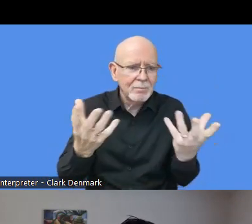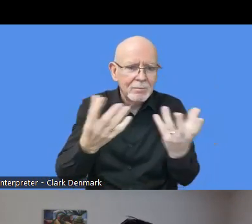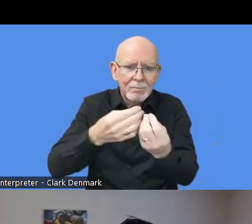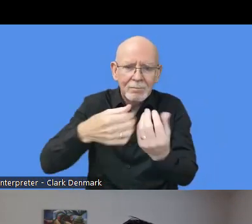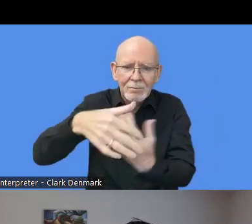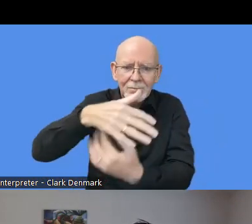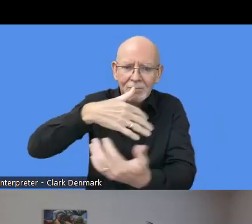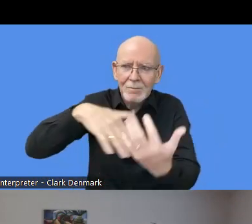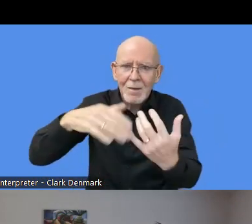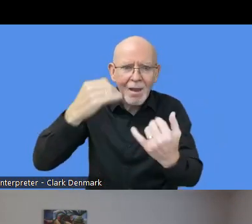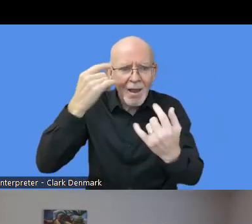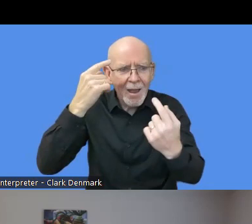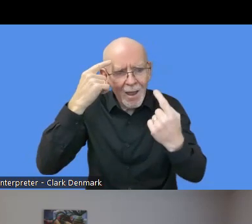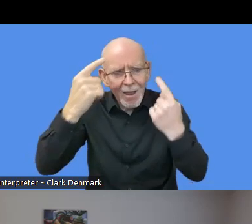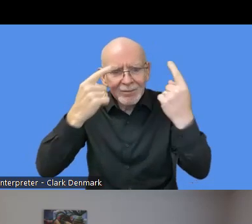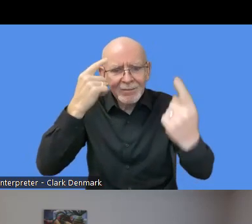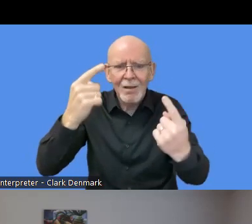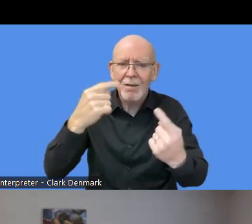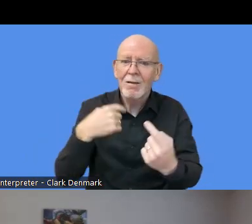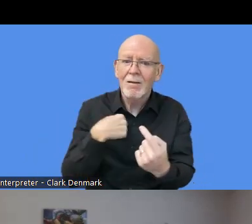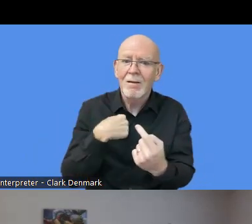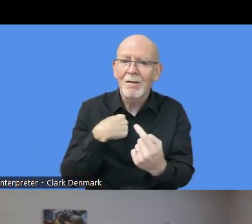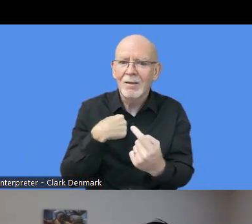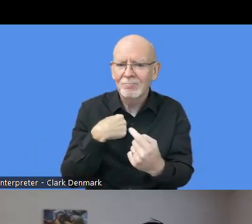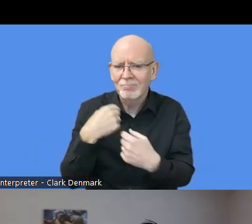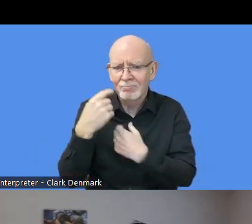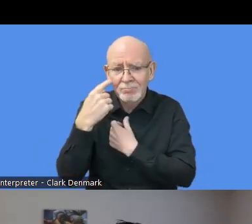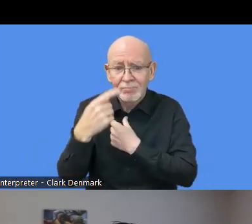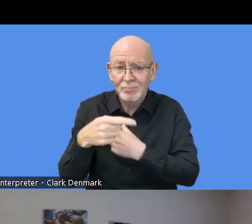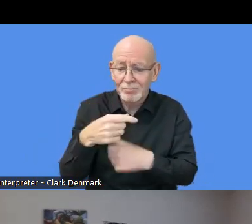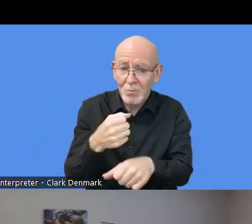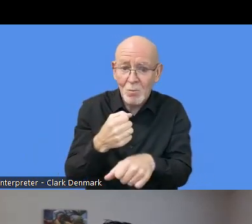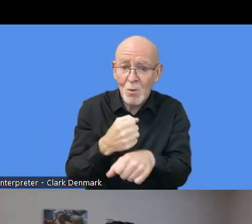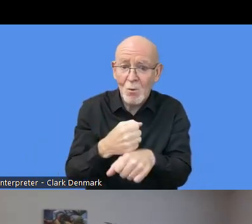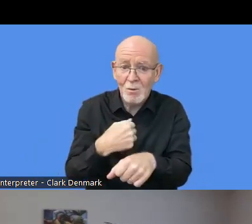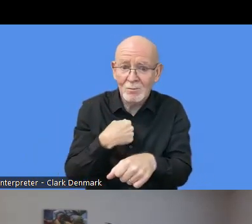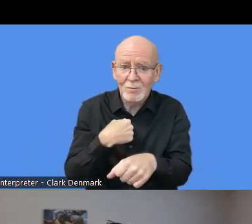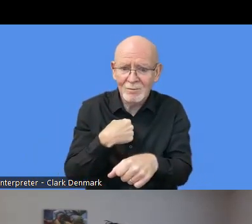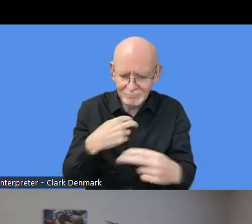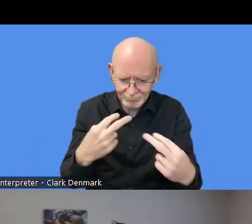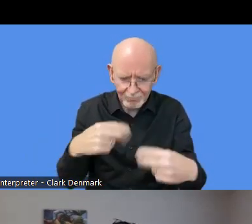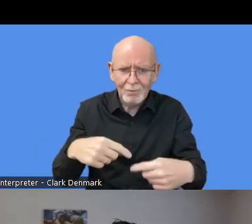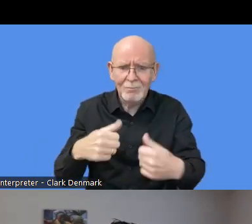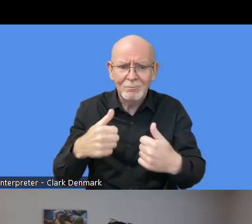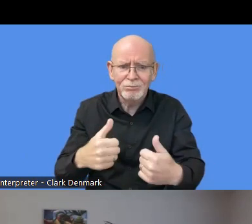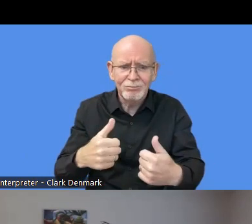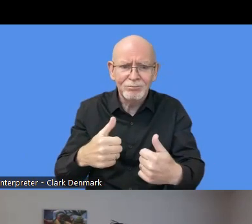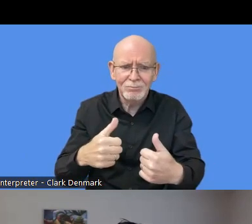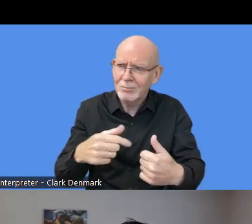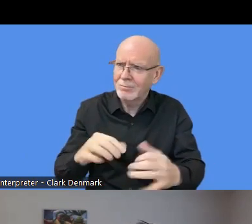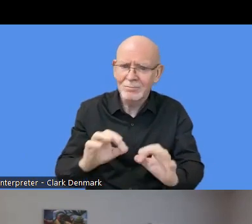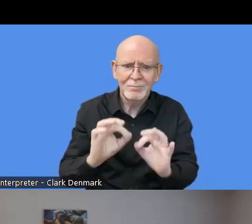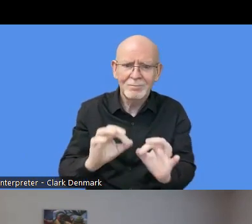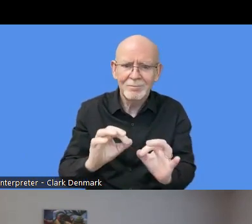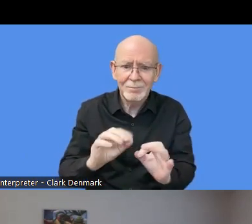practice really does burnish that reputation, but also gives it credibility for us to